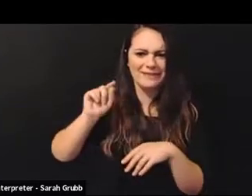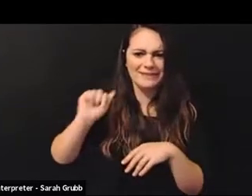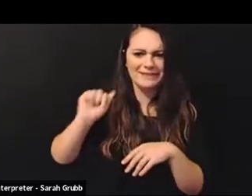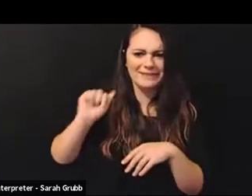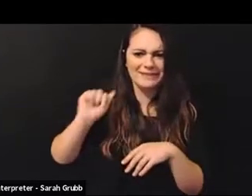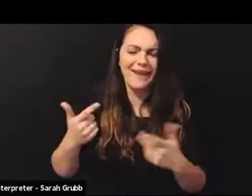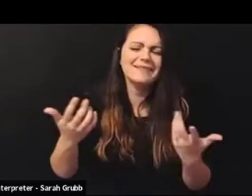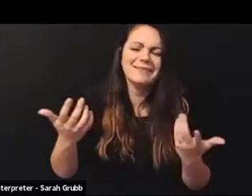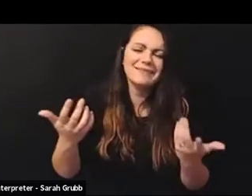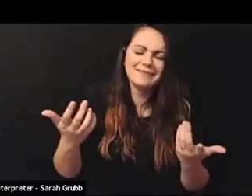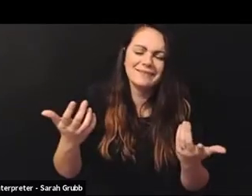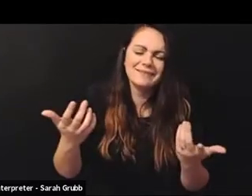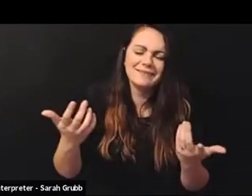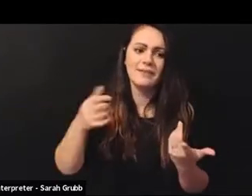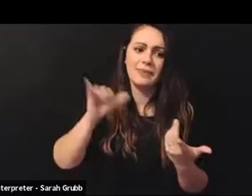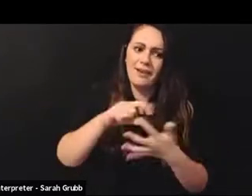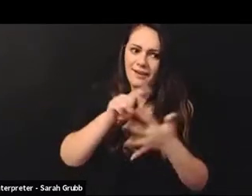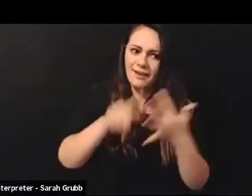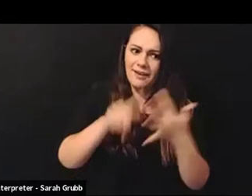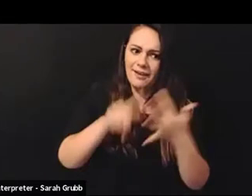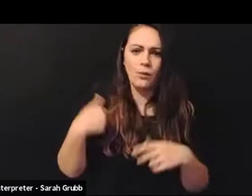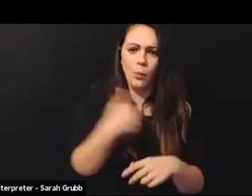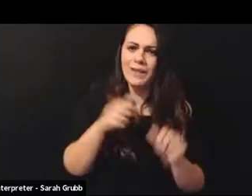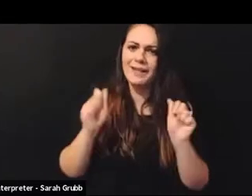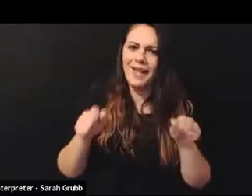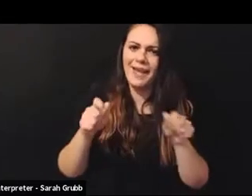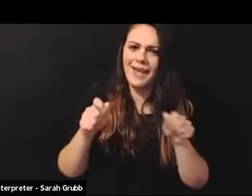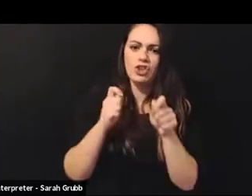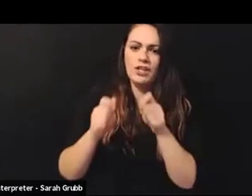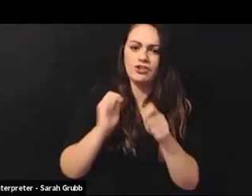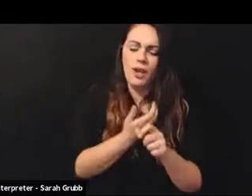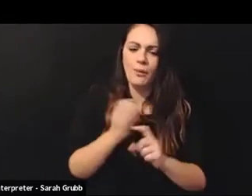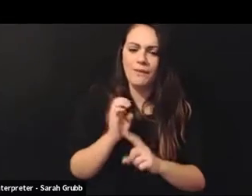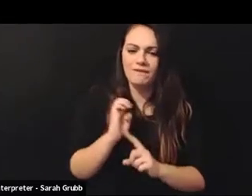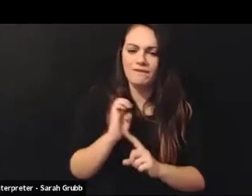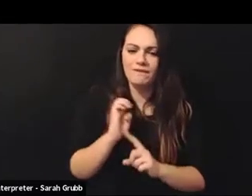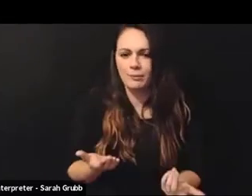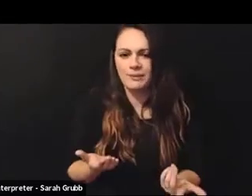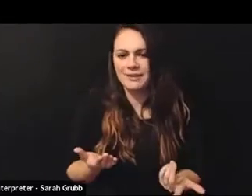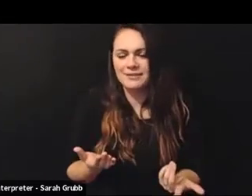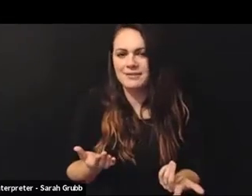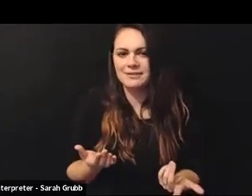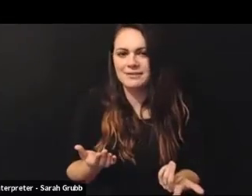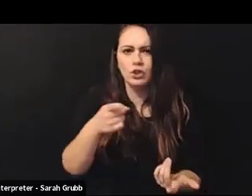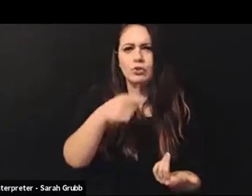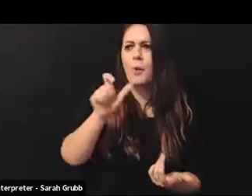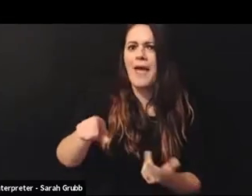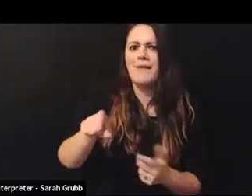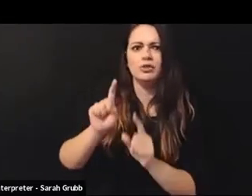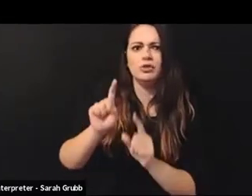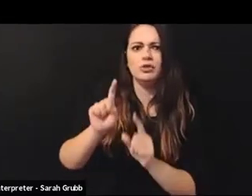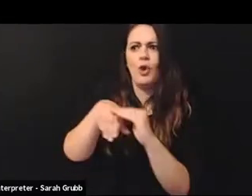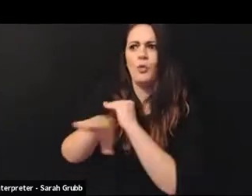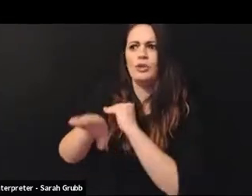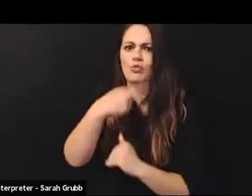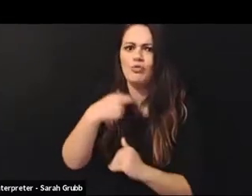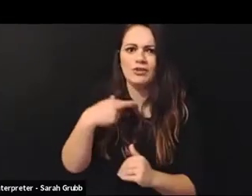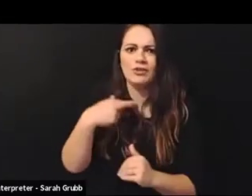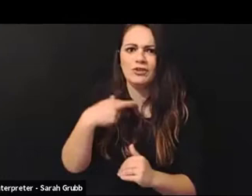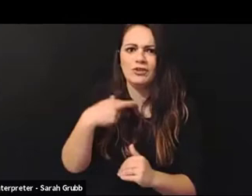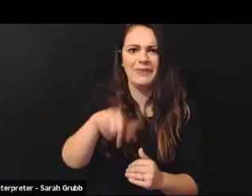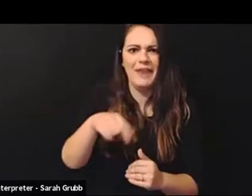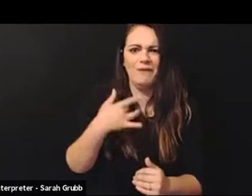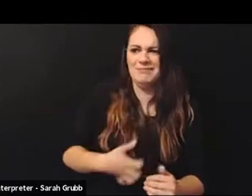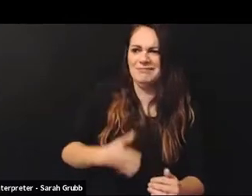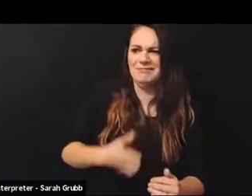environmental adaptations and changes. You don't have to go to a restaurant that doesn't smell good, or